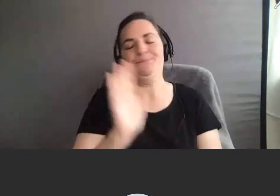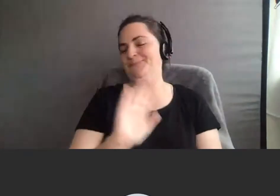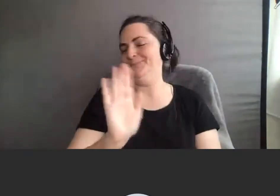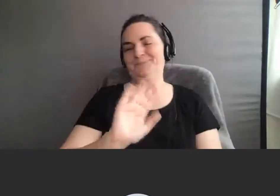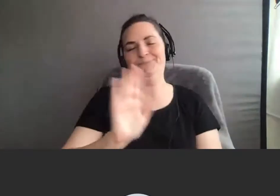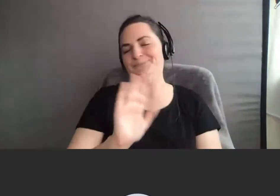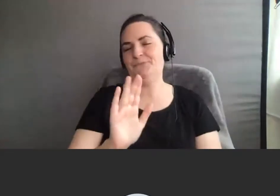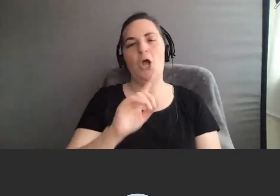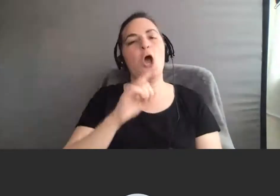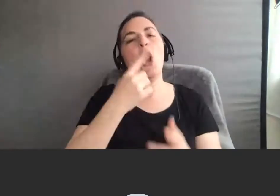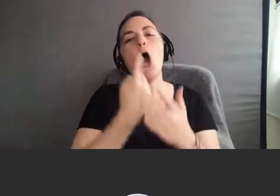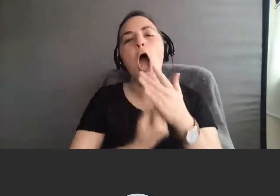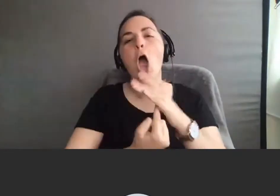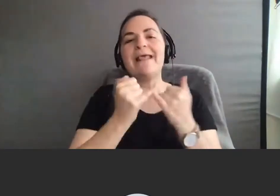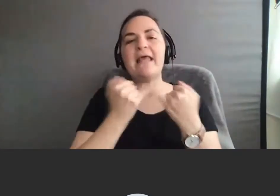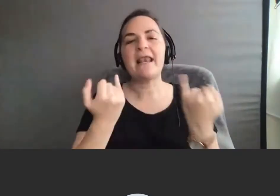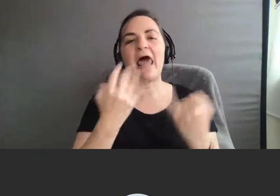January.